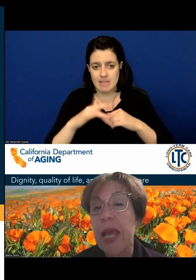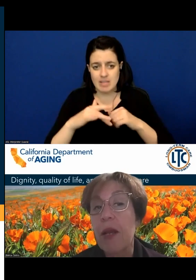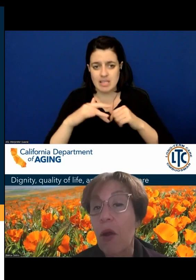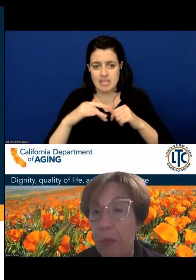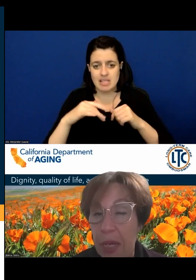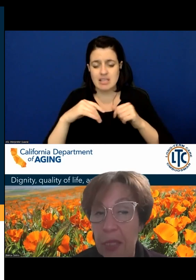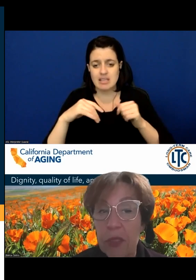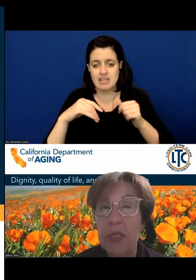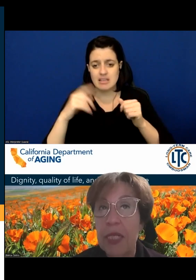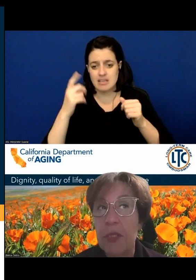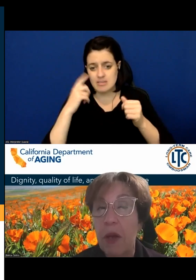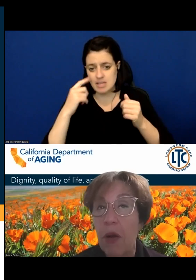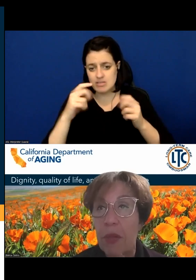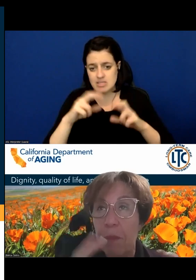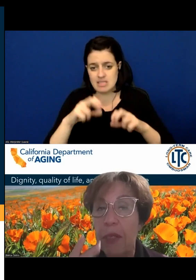assessments, and are the medical